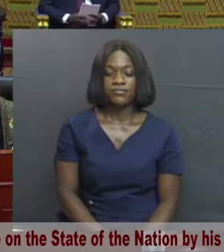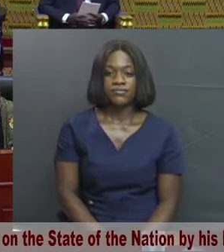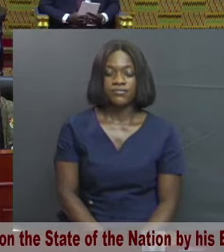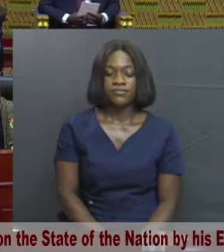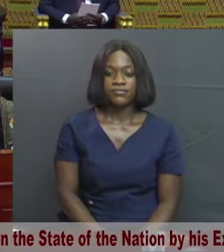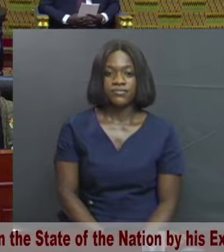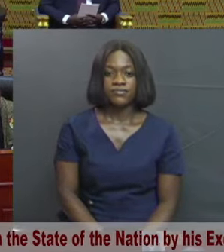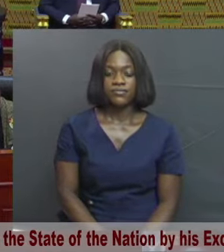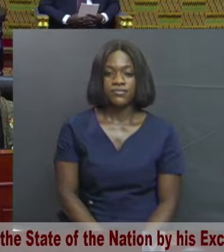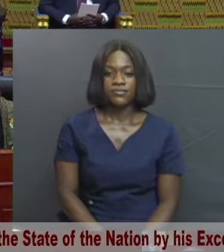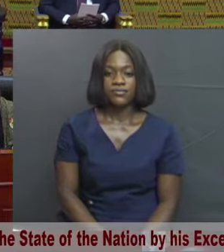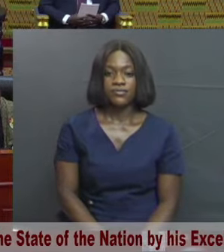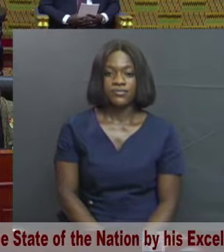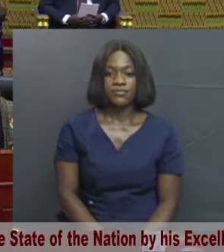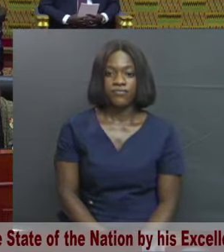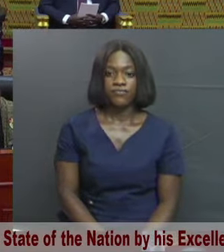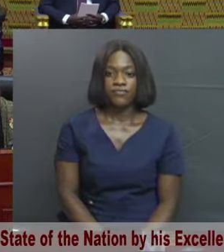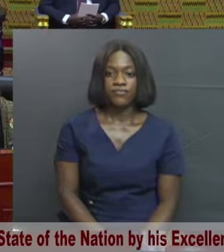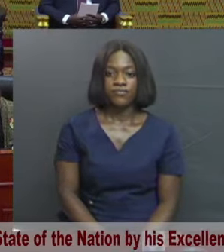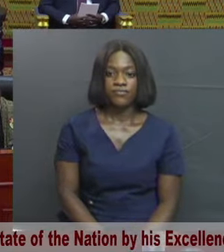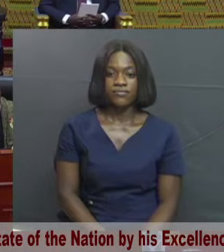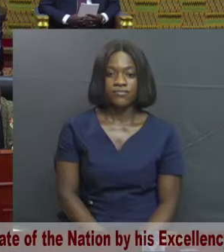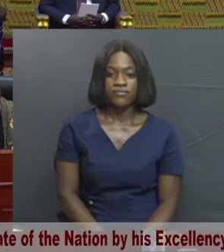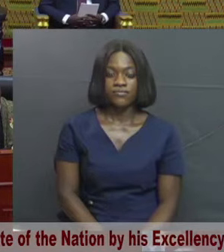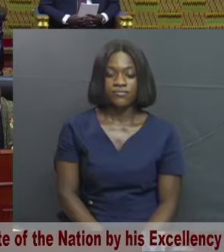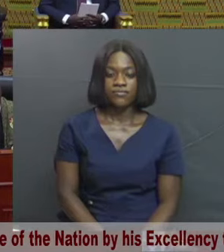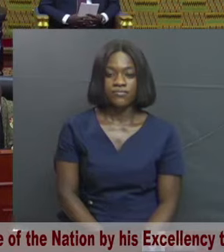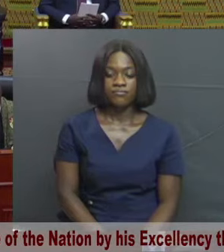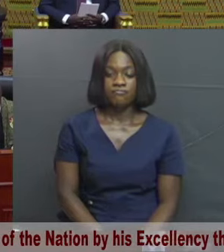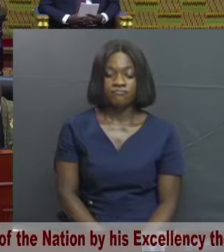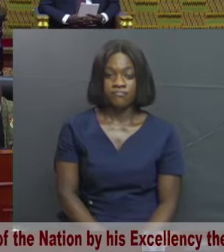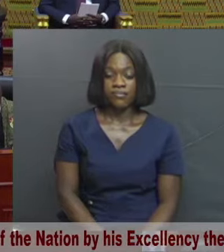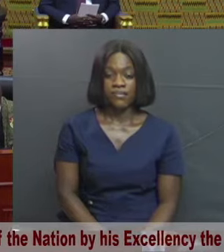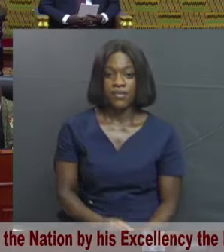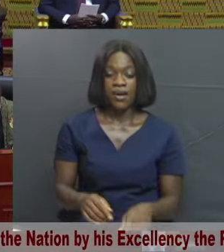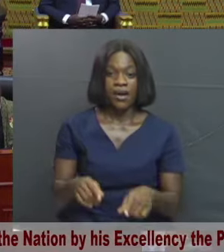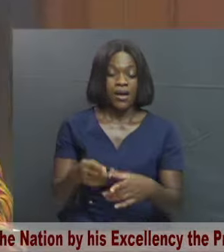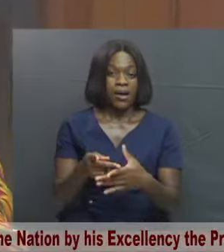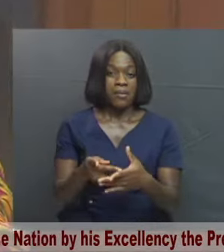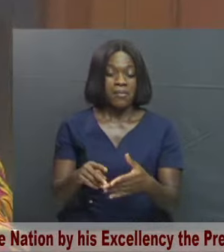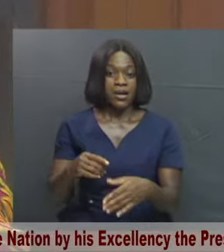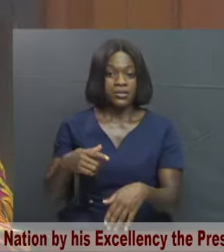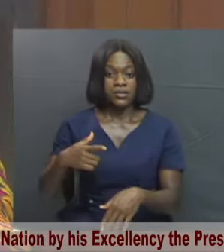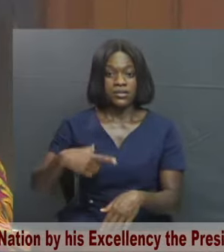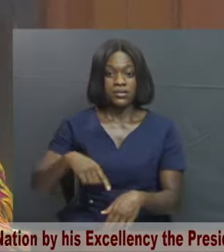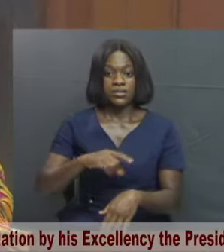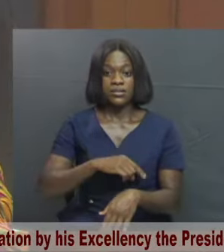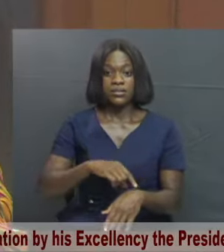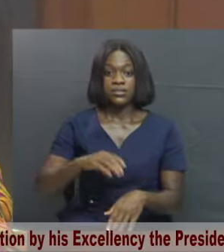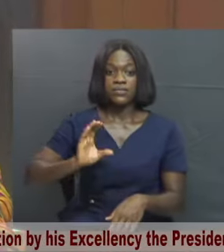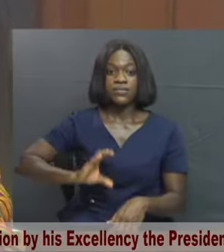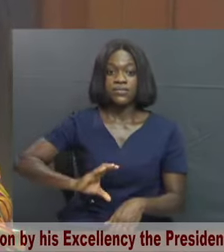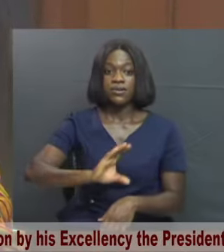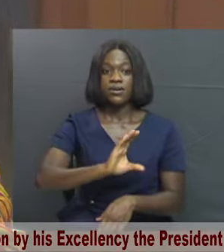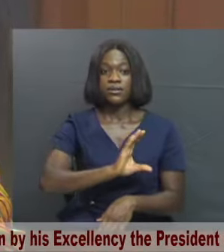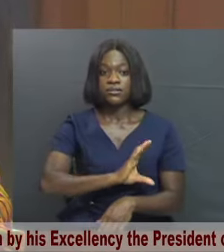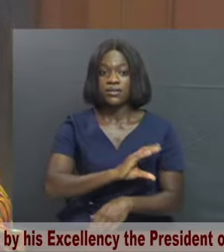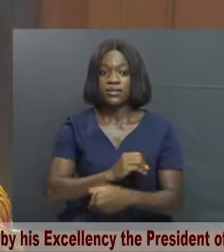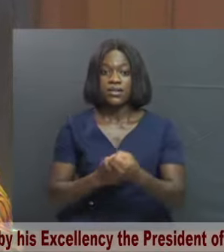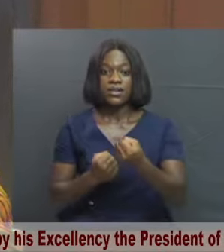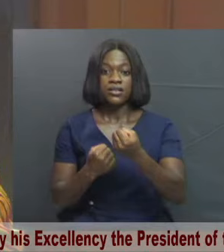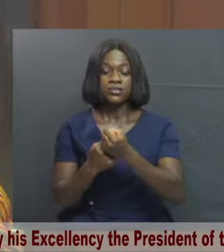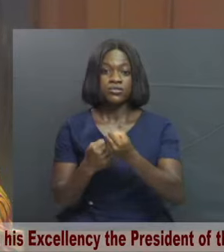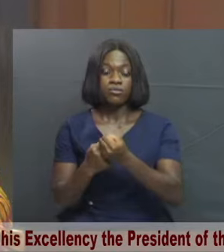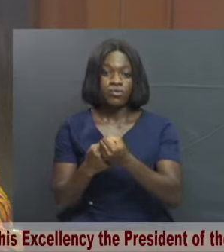independence he was he was in the legislative Council and they supported the